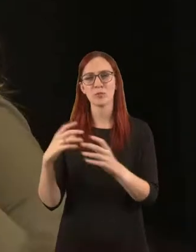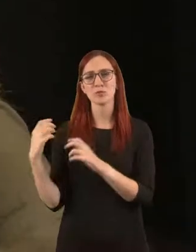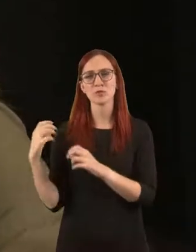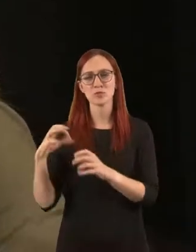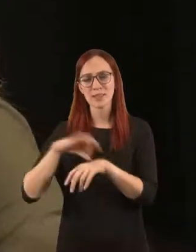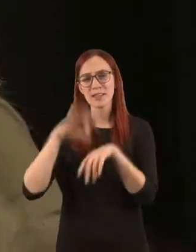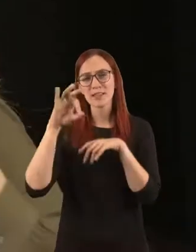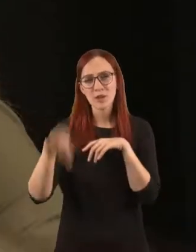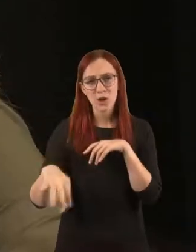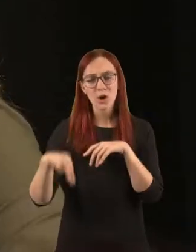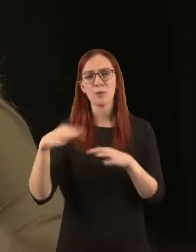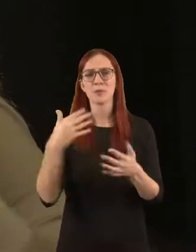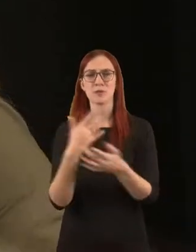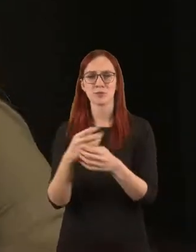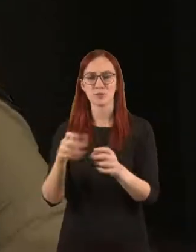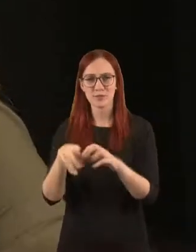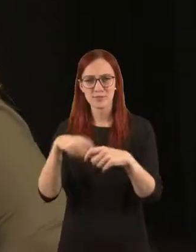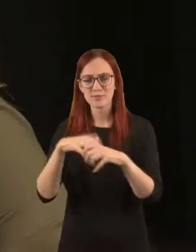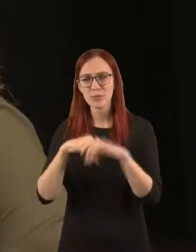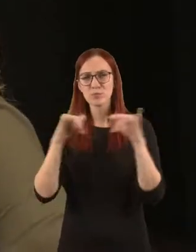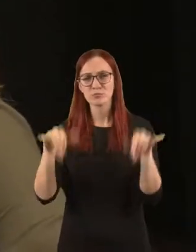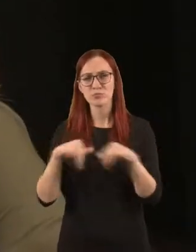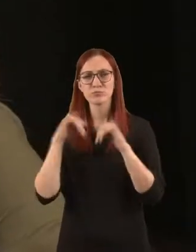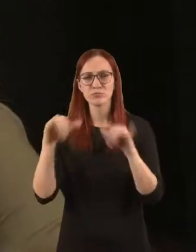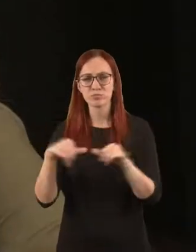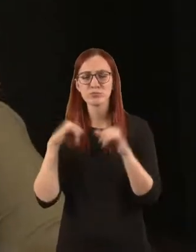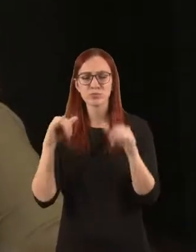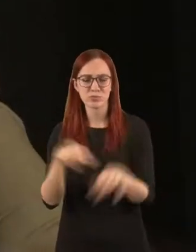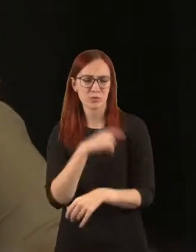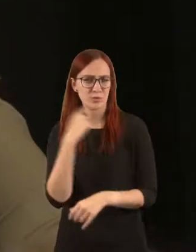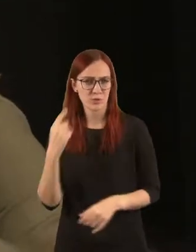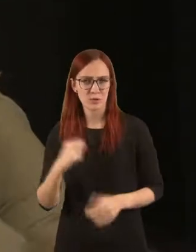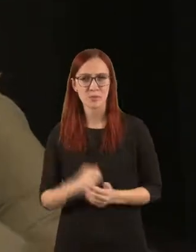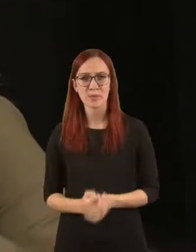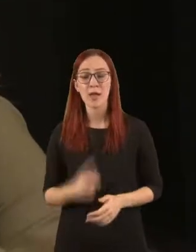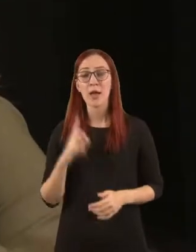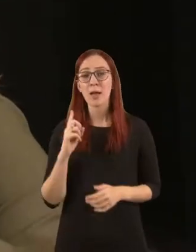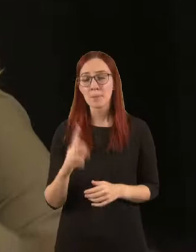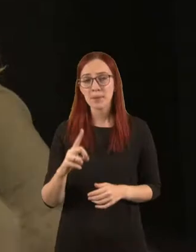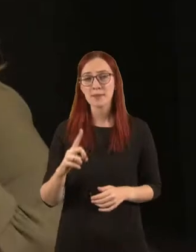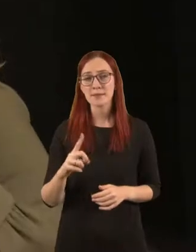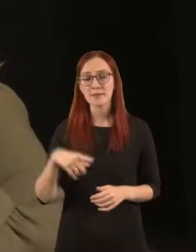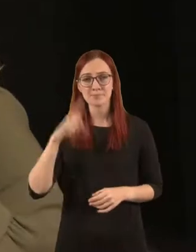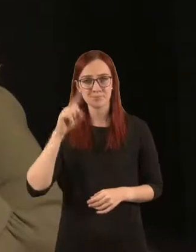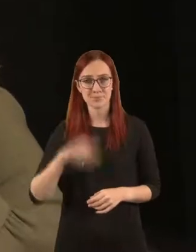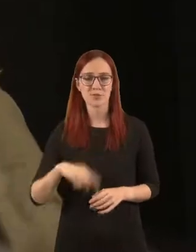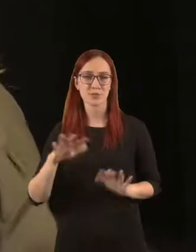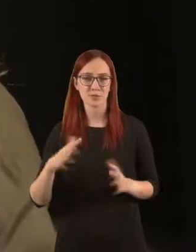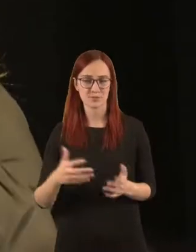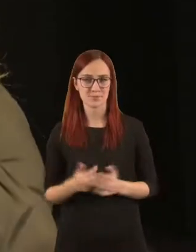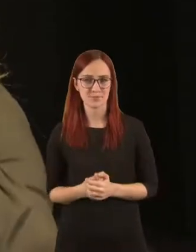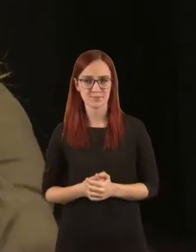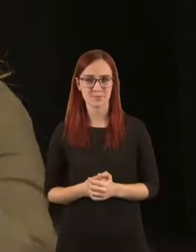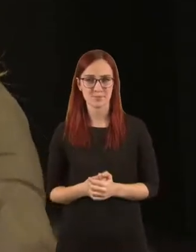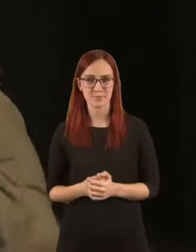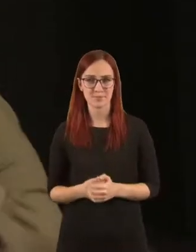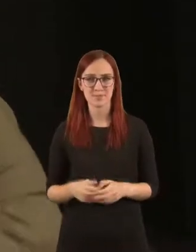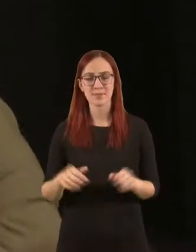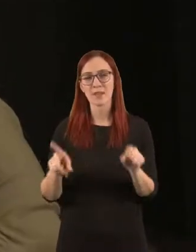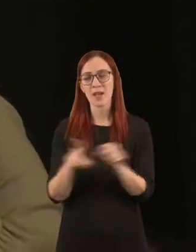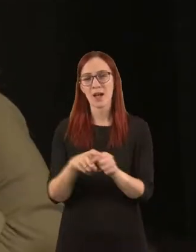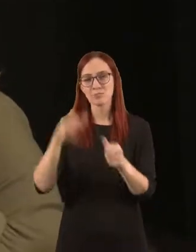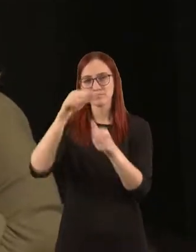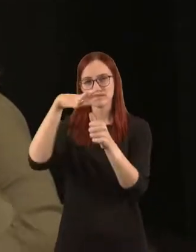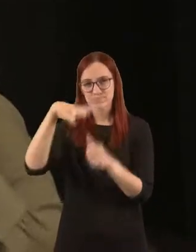I understand that there are plans to increase public transportation passengers and to